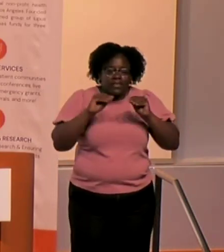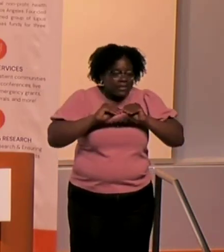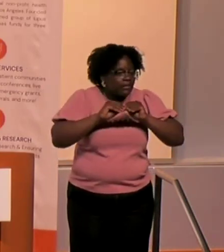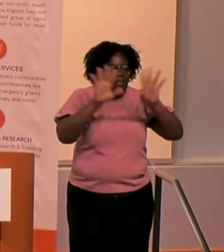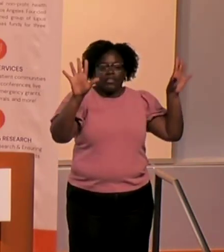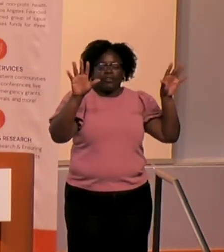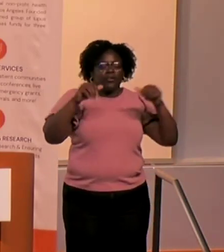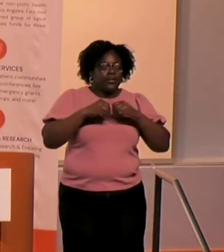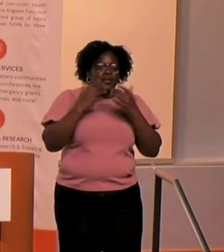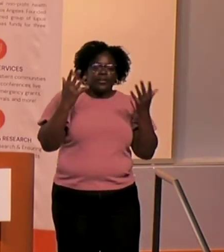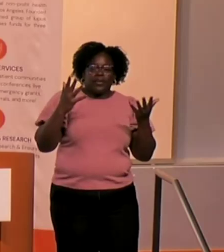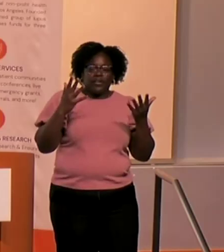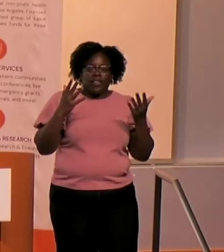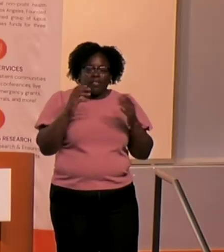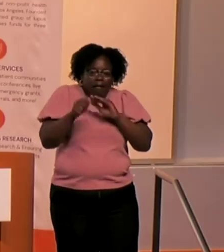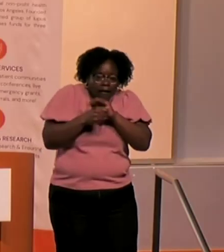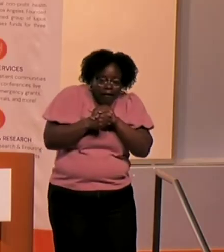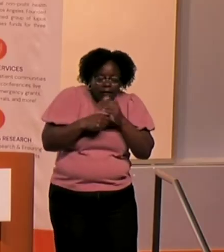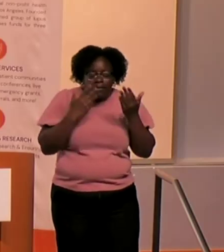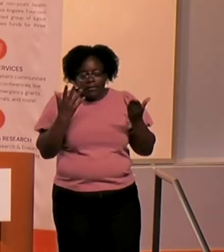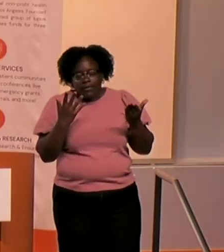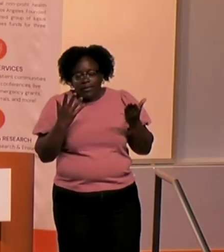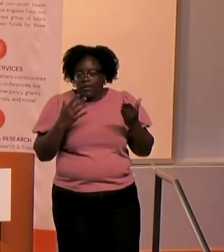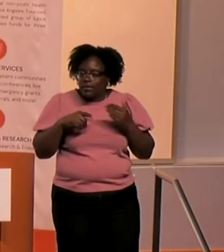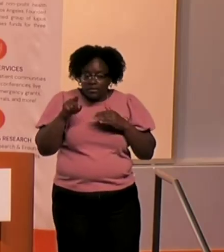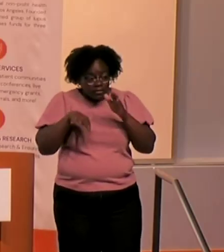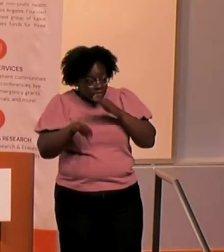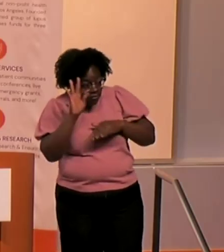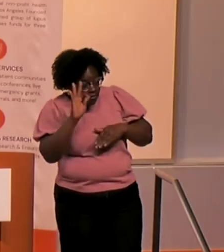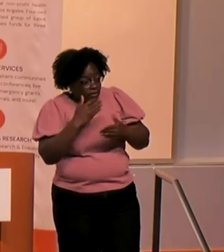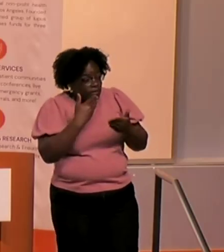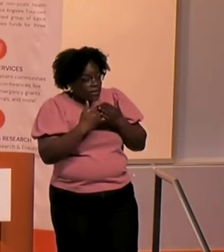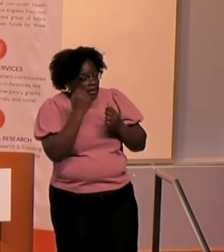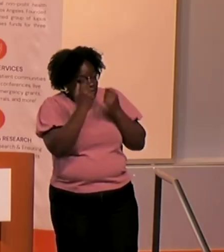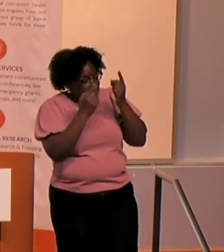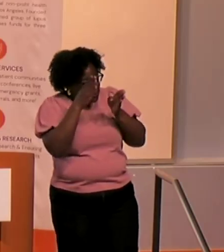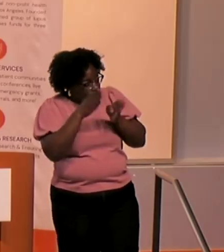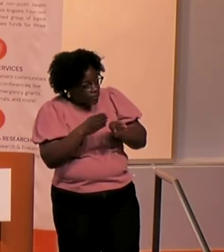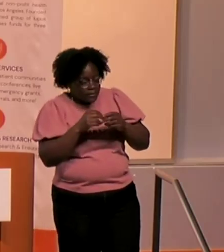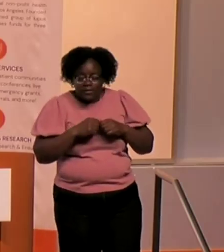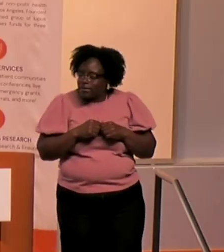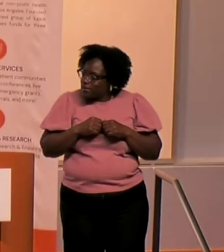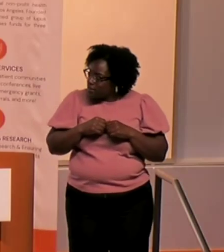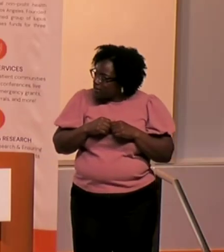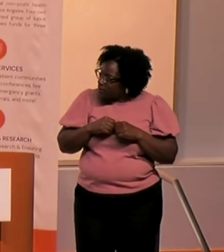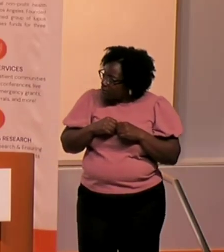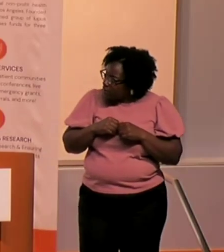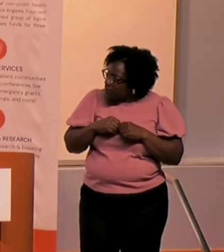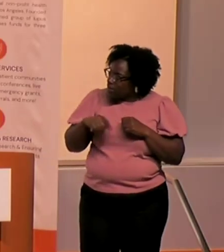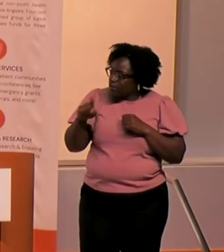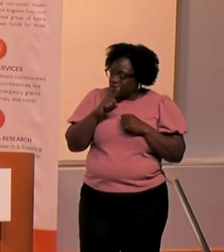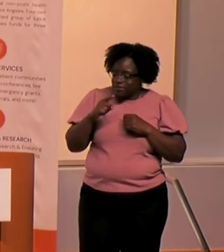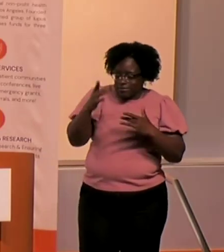just be, you know, like you found, right? Like just understanding of this